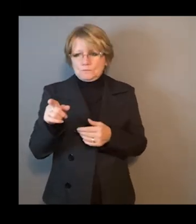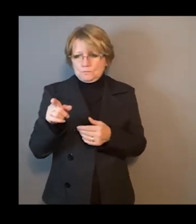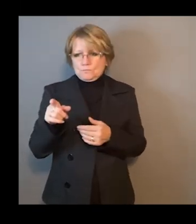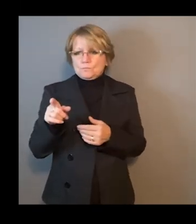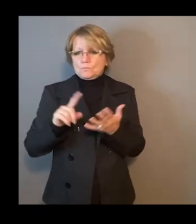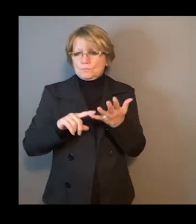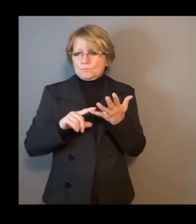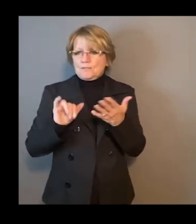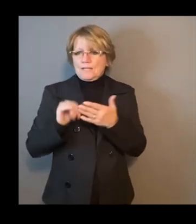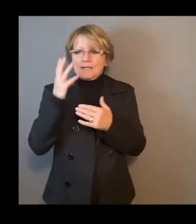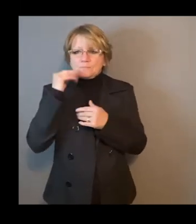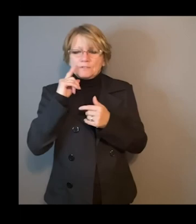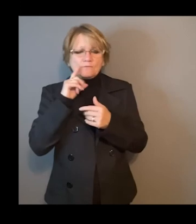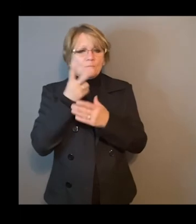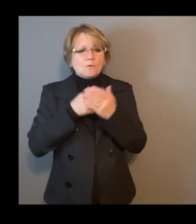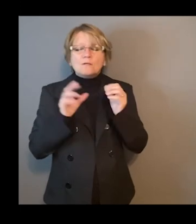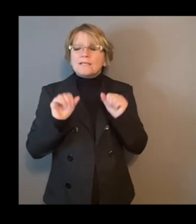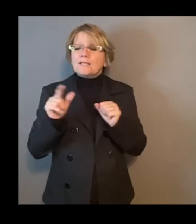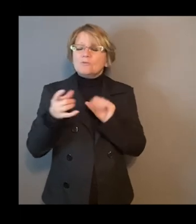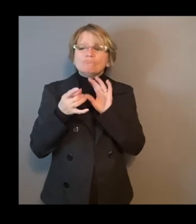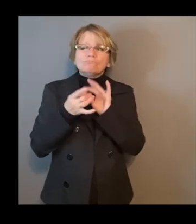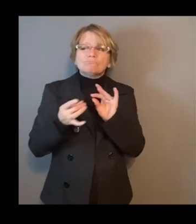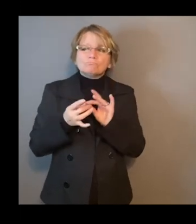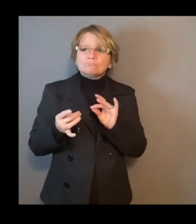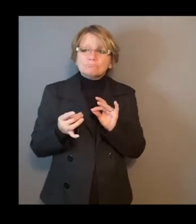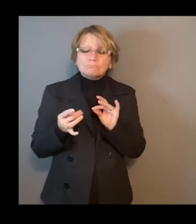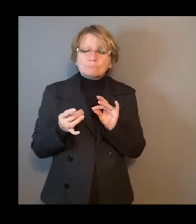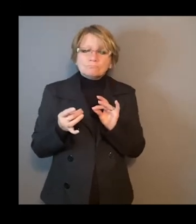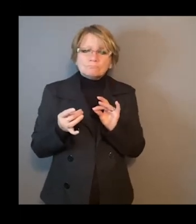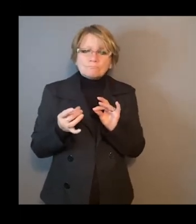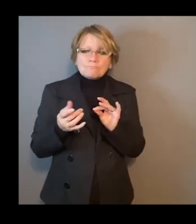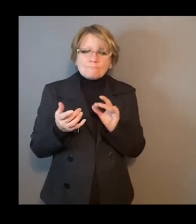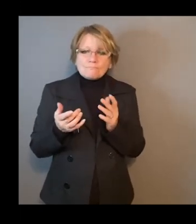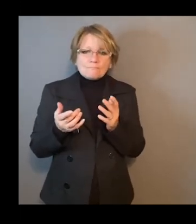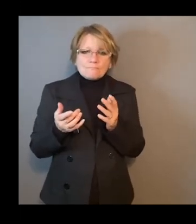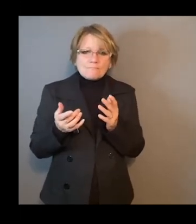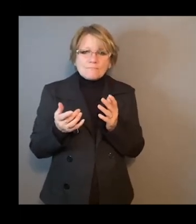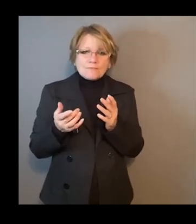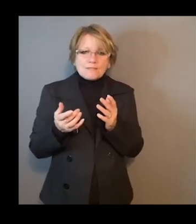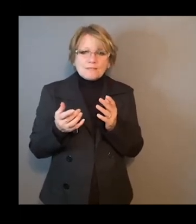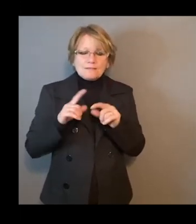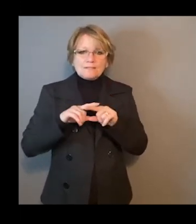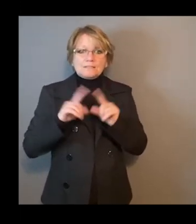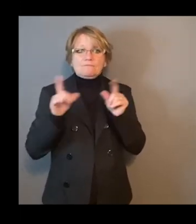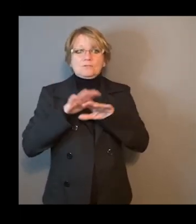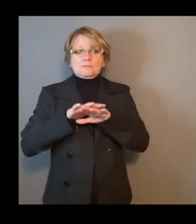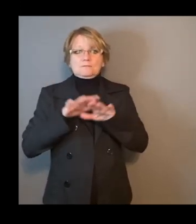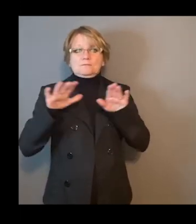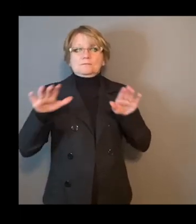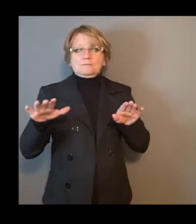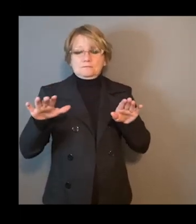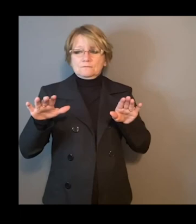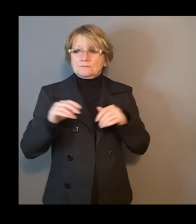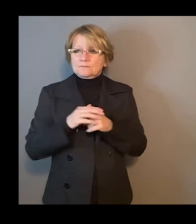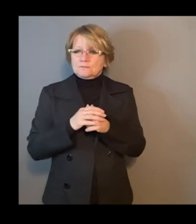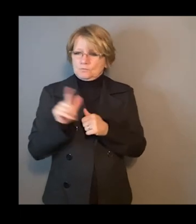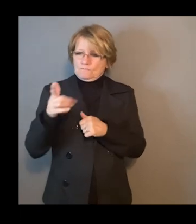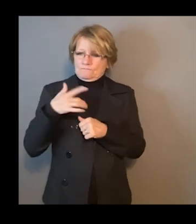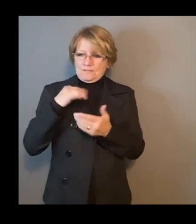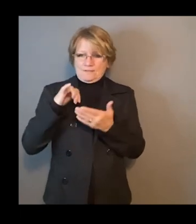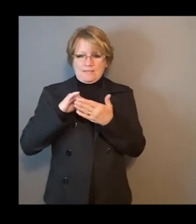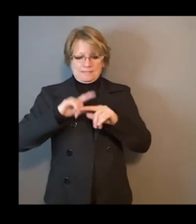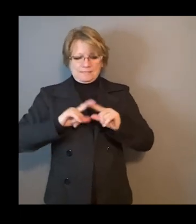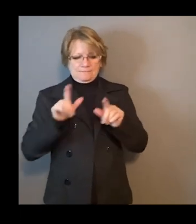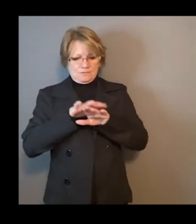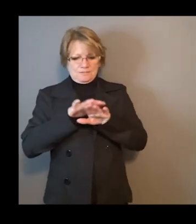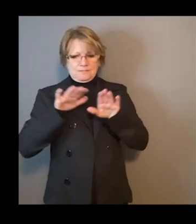but you had experience in both. So can you talk about how much of a difference that is? Does that have something